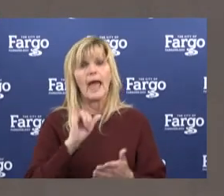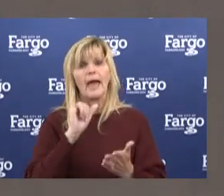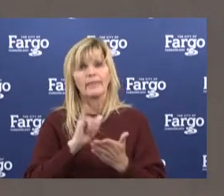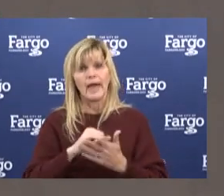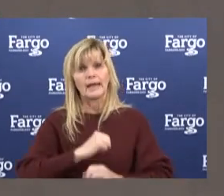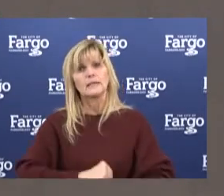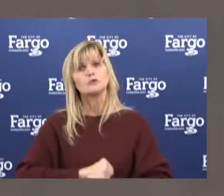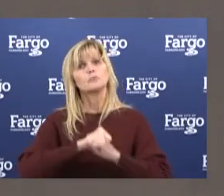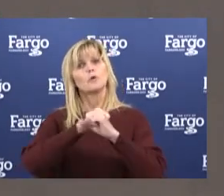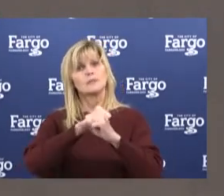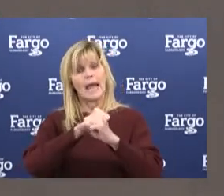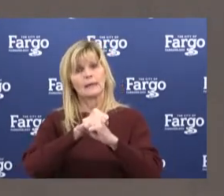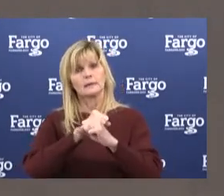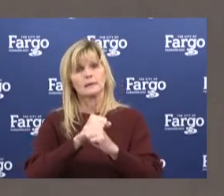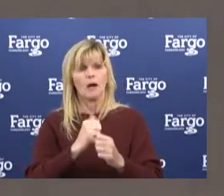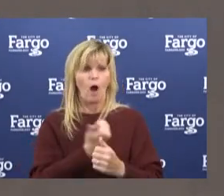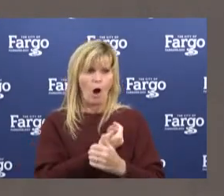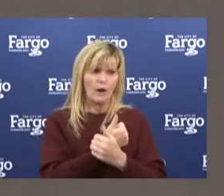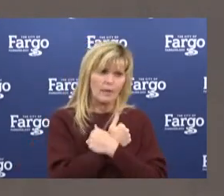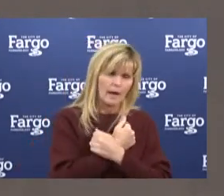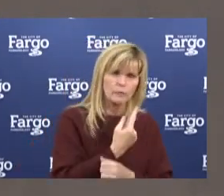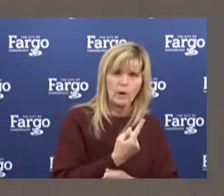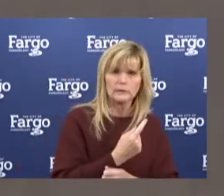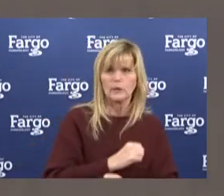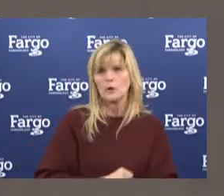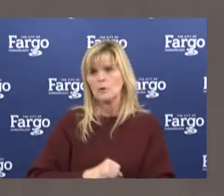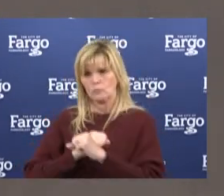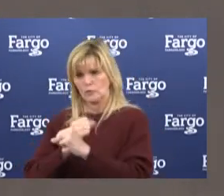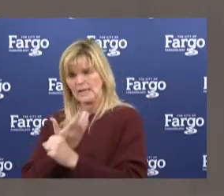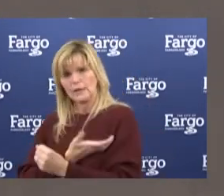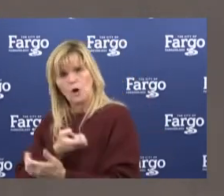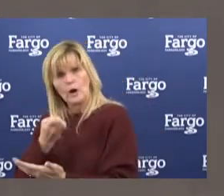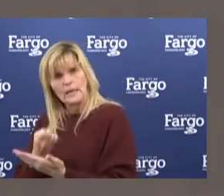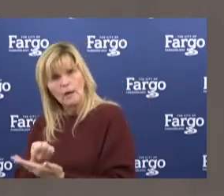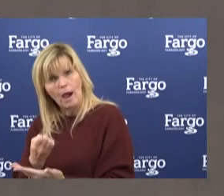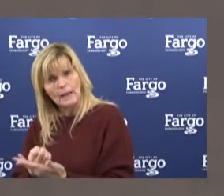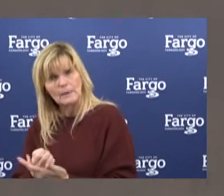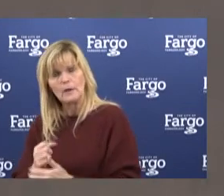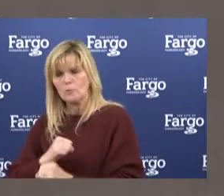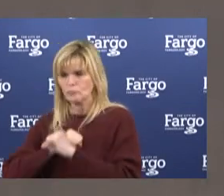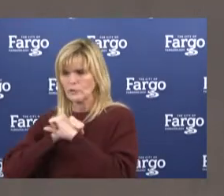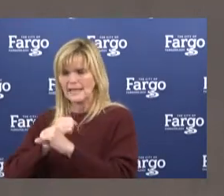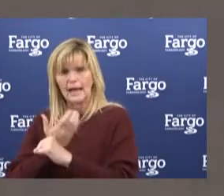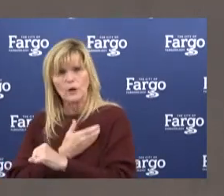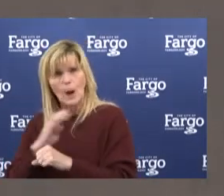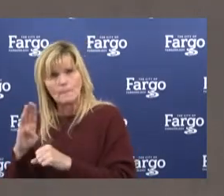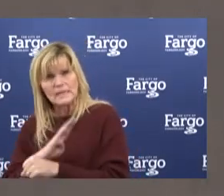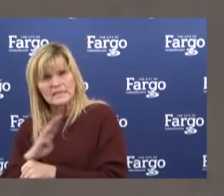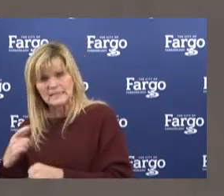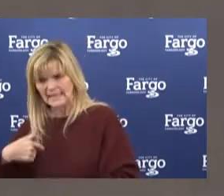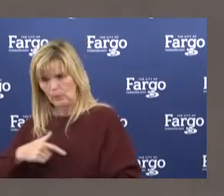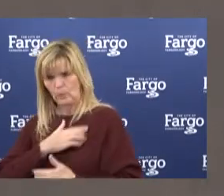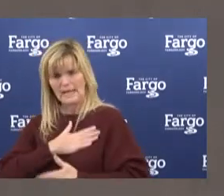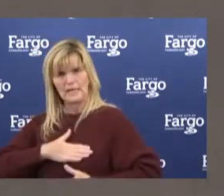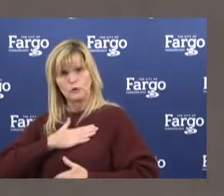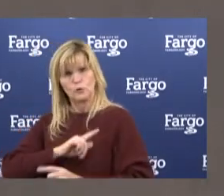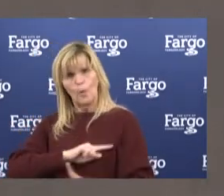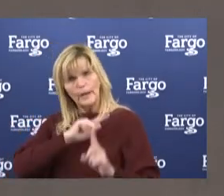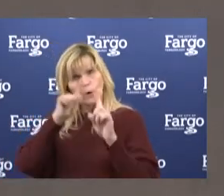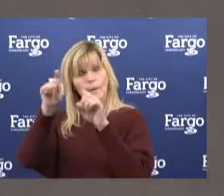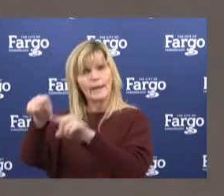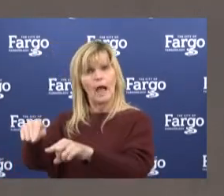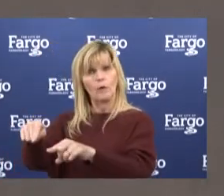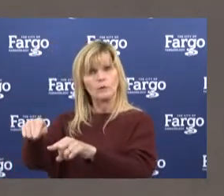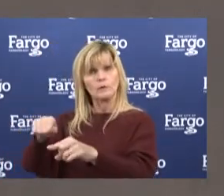protect our loved ones, protect our economy and the businesses that we all enjoy going out